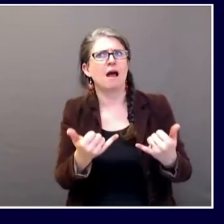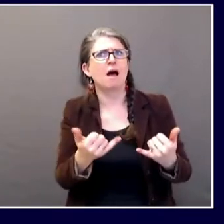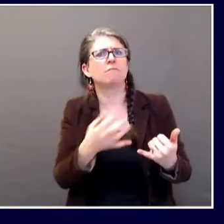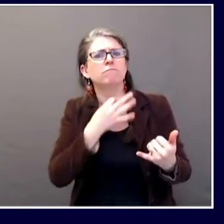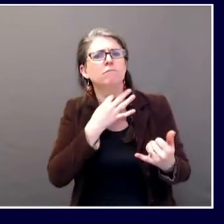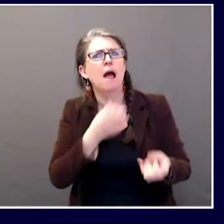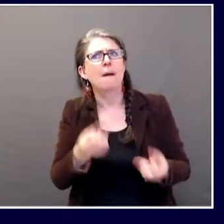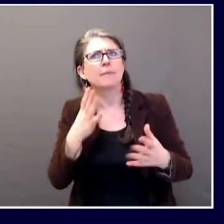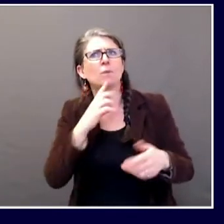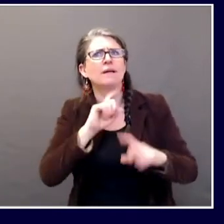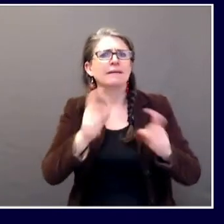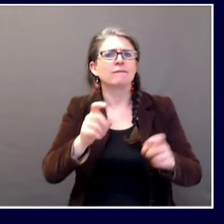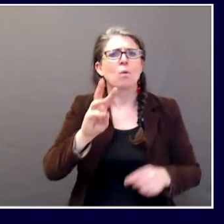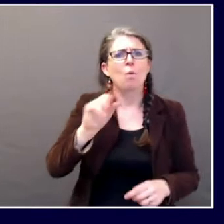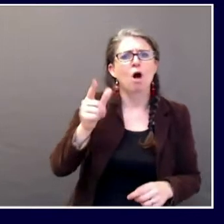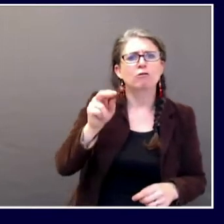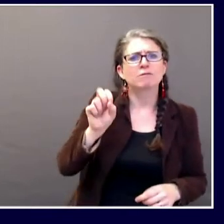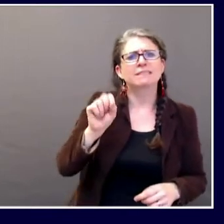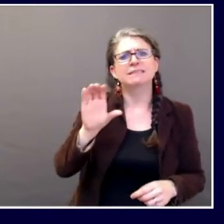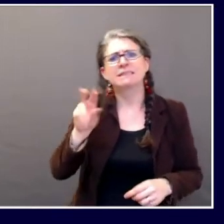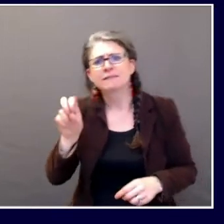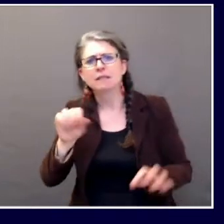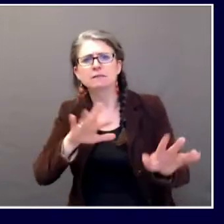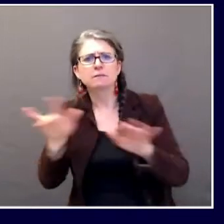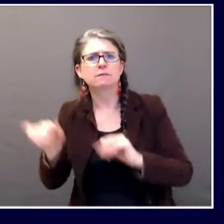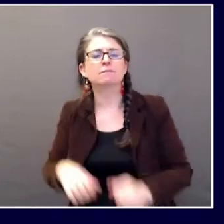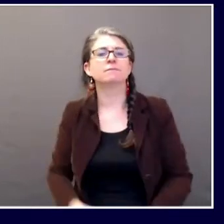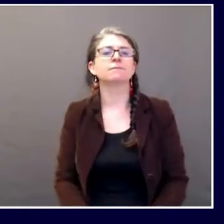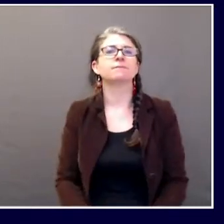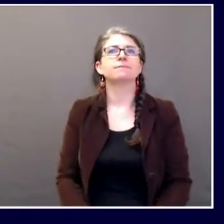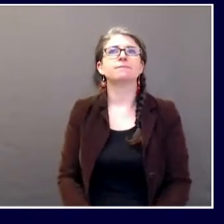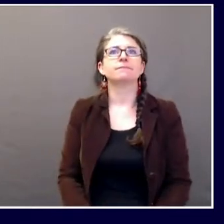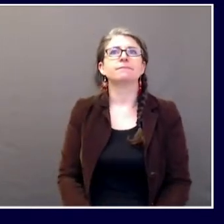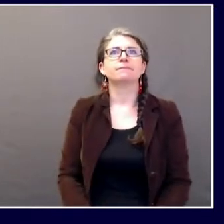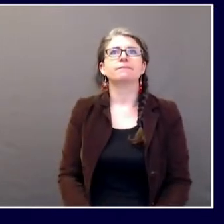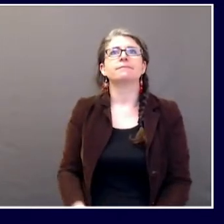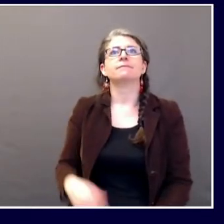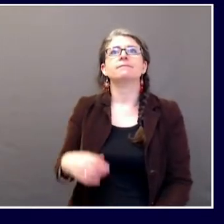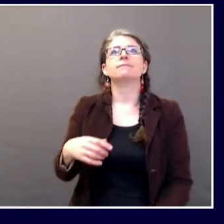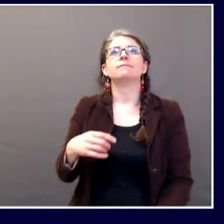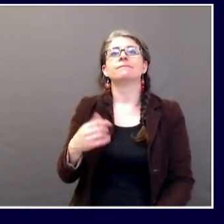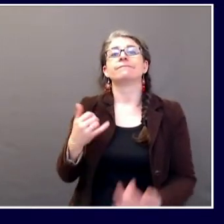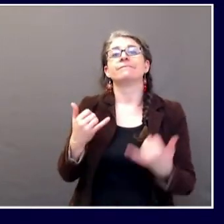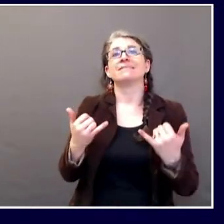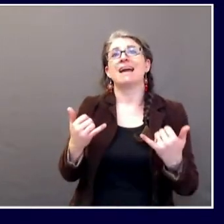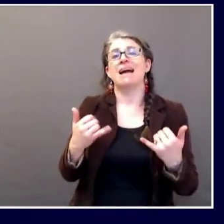on how much capacity the independent pharmacies have to pick up those doses and